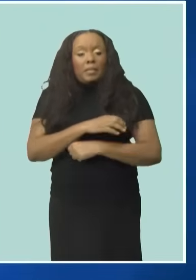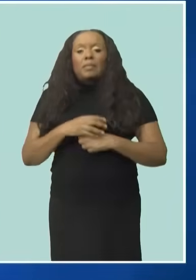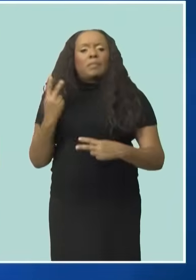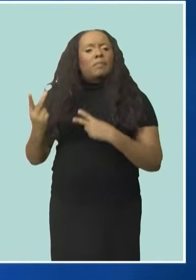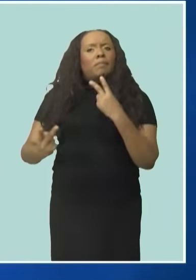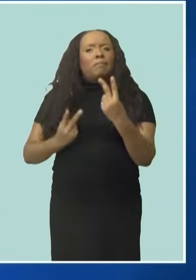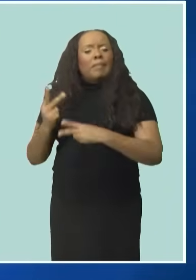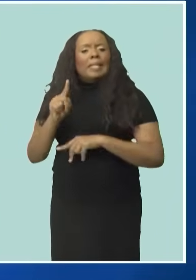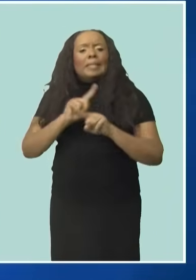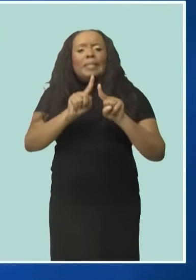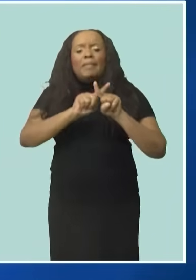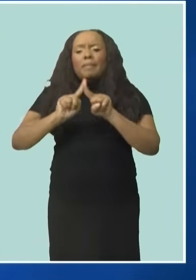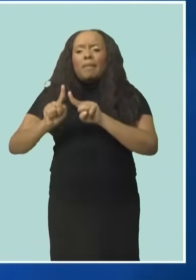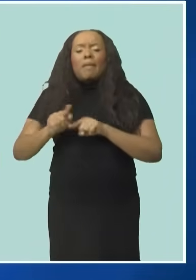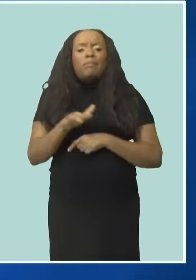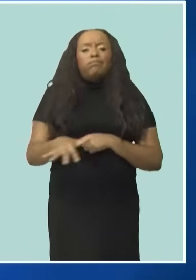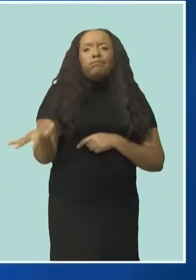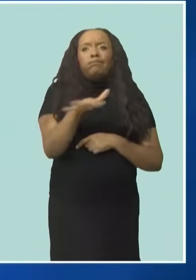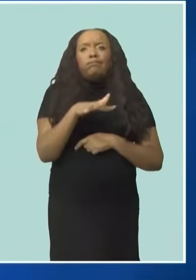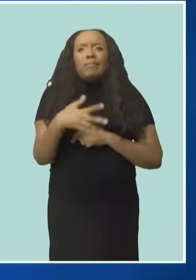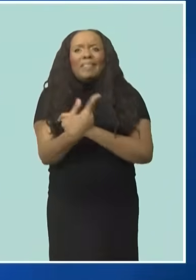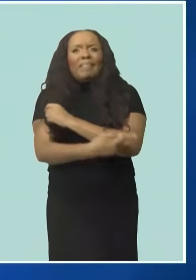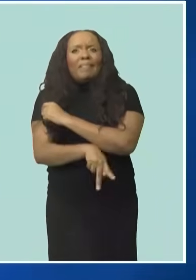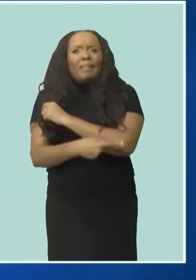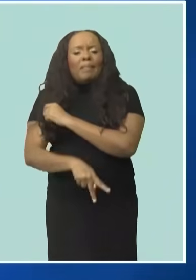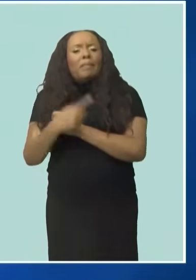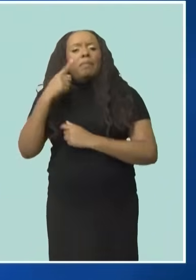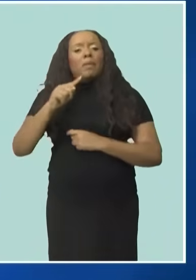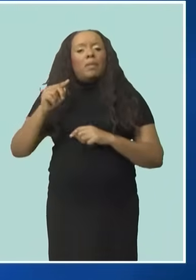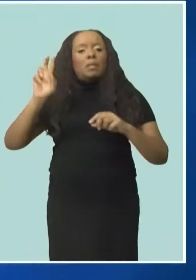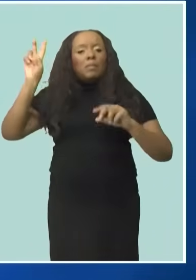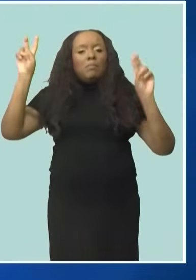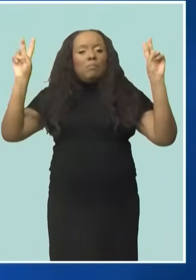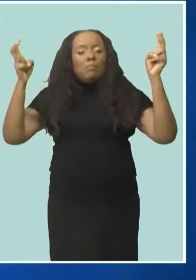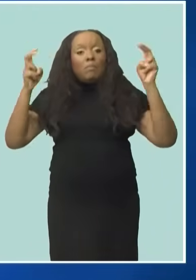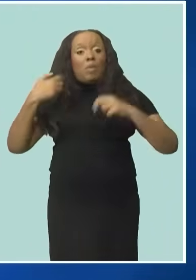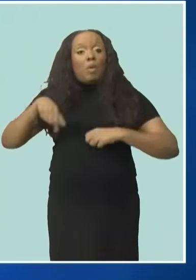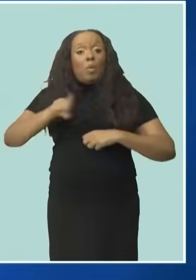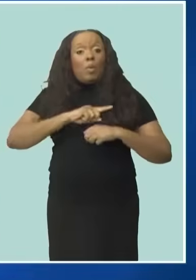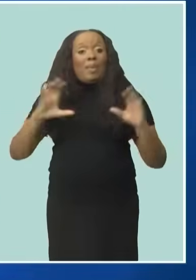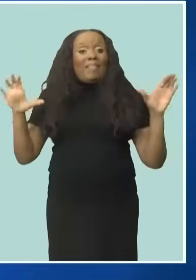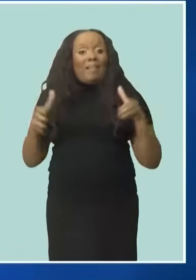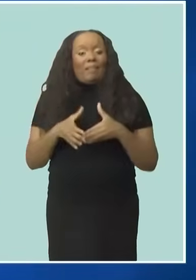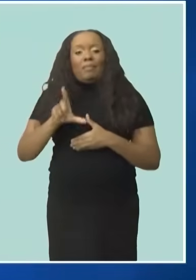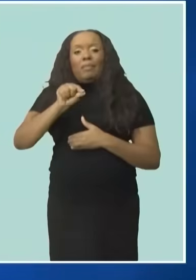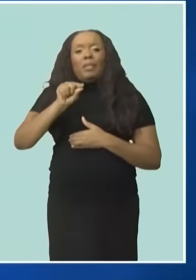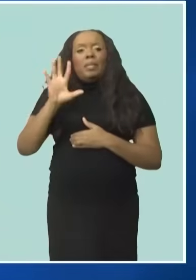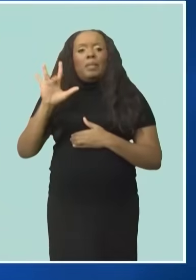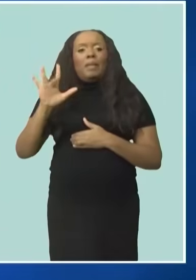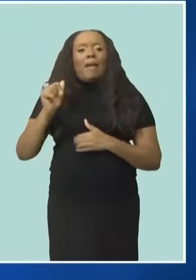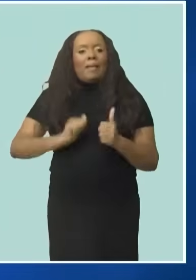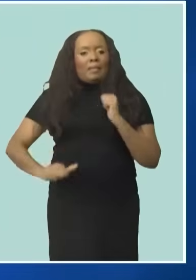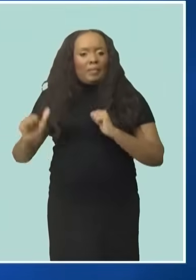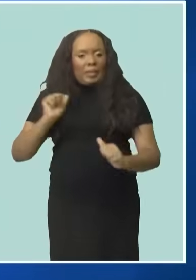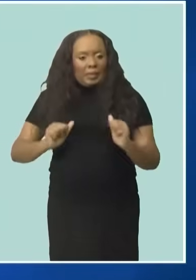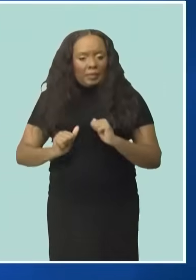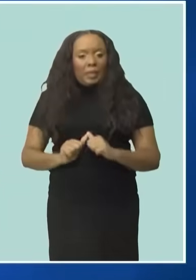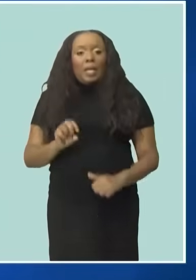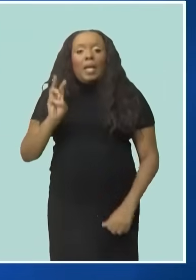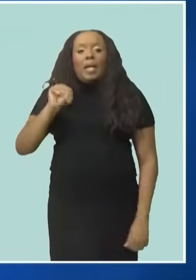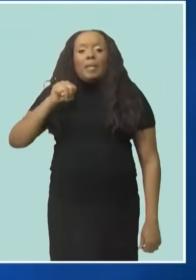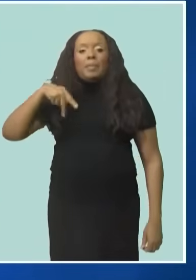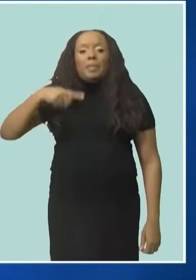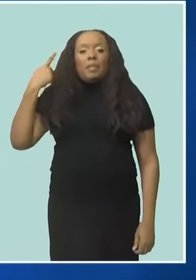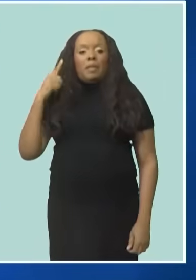various areas across St. Philip this month as part of the parish's Regathering 2025 activities. Member of Parliament for St.